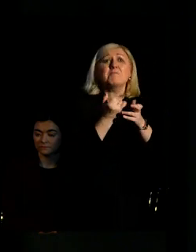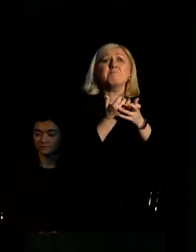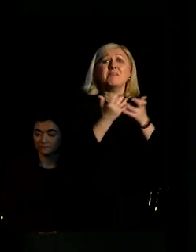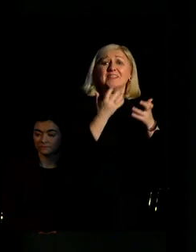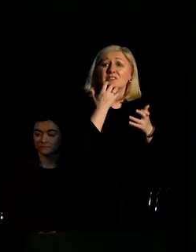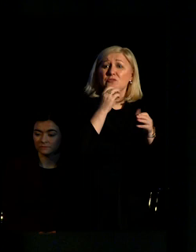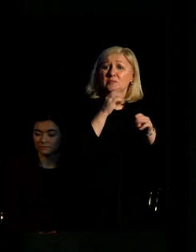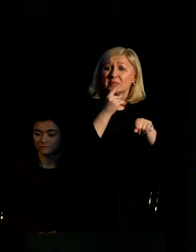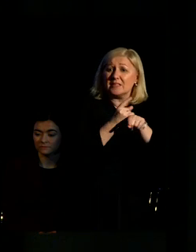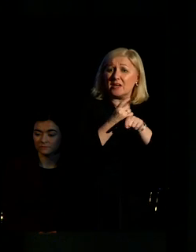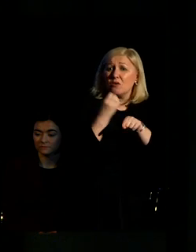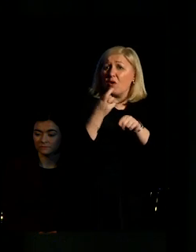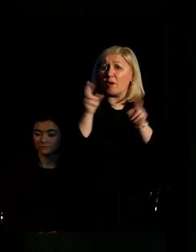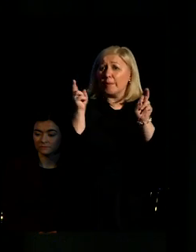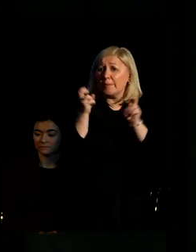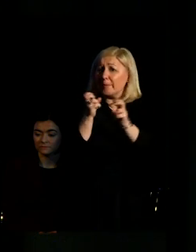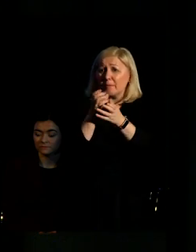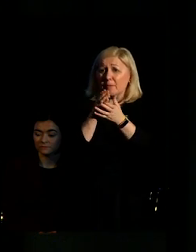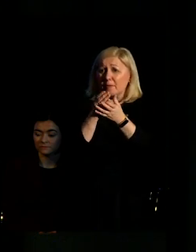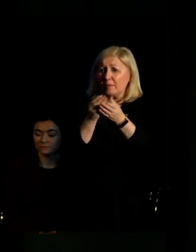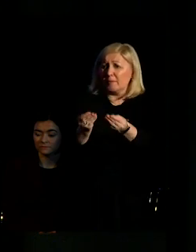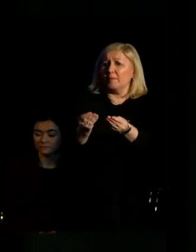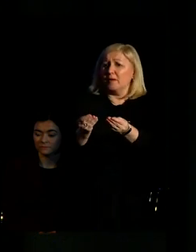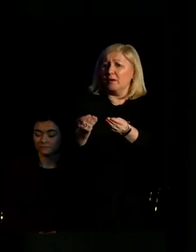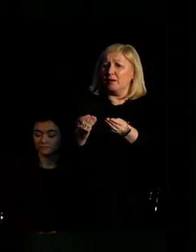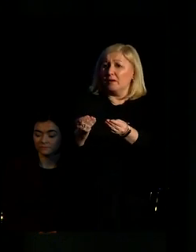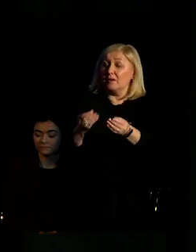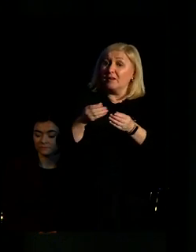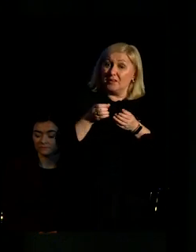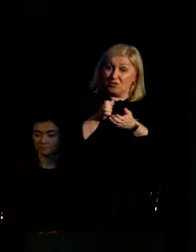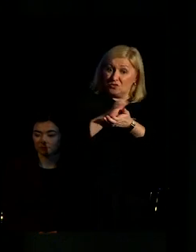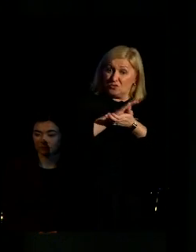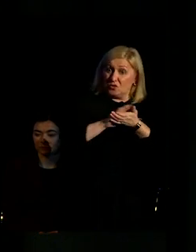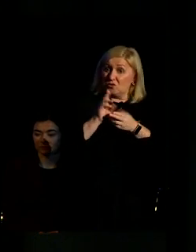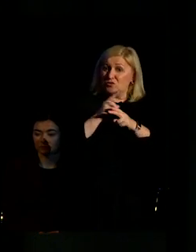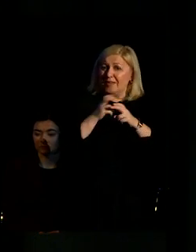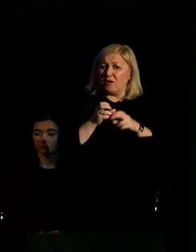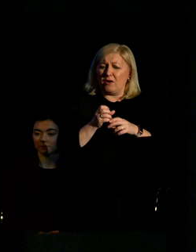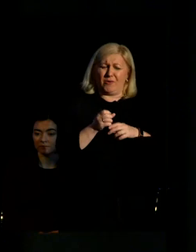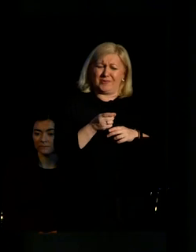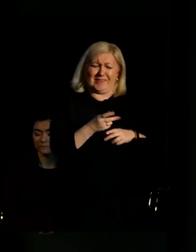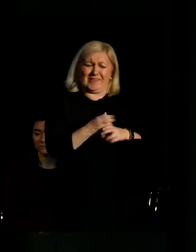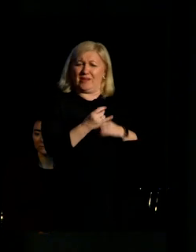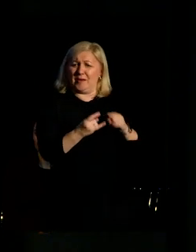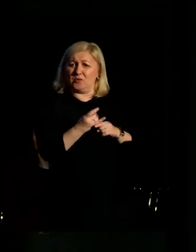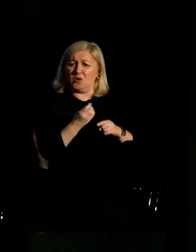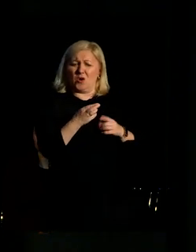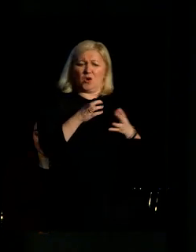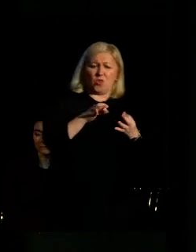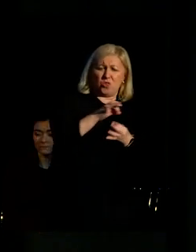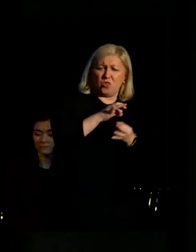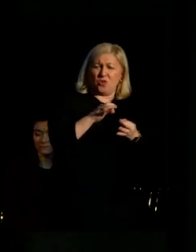none left. The Shoah should never be diluted, denied, distorted,